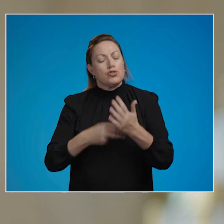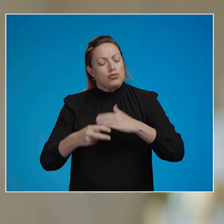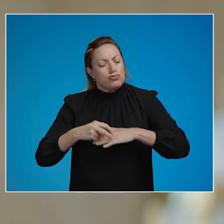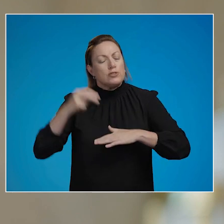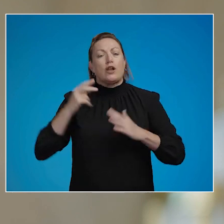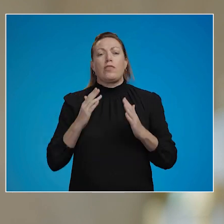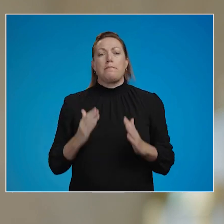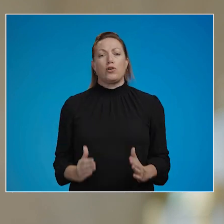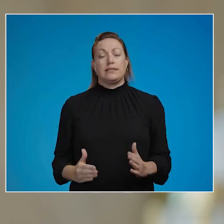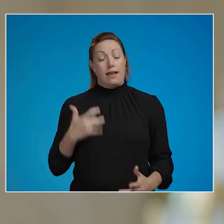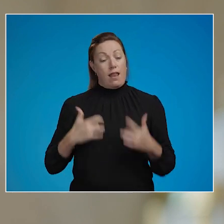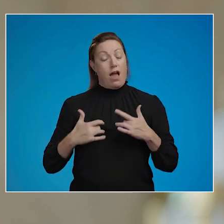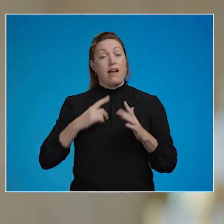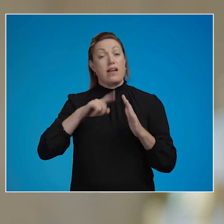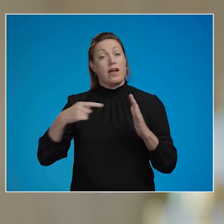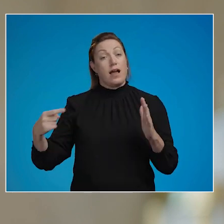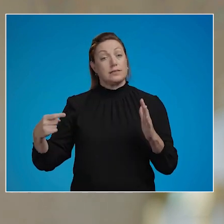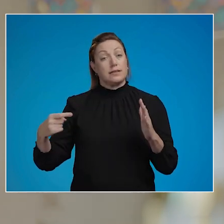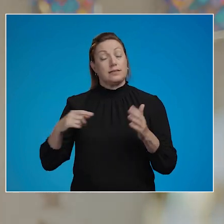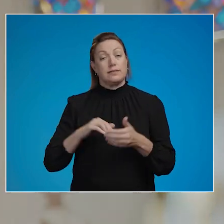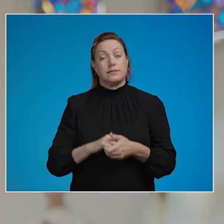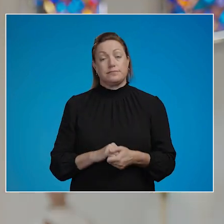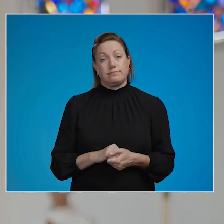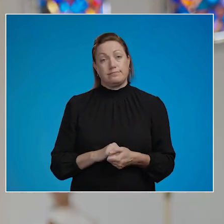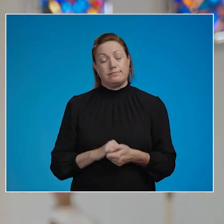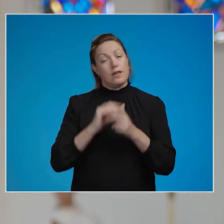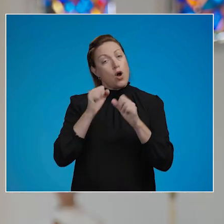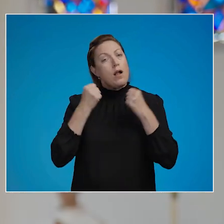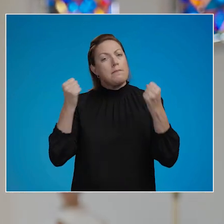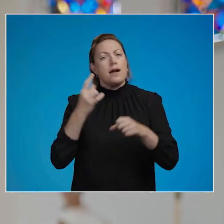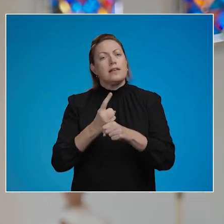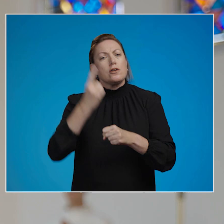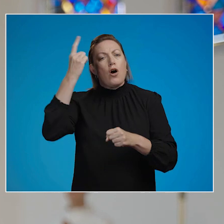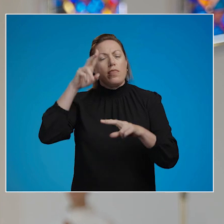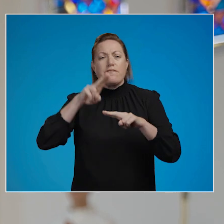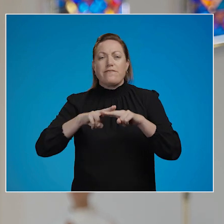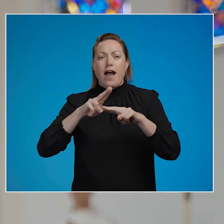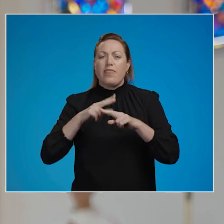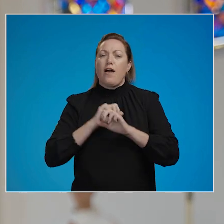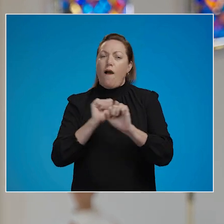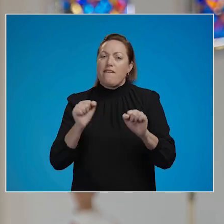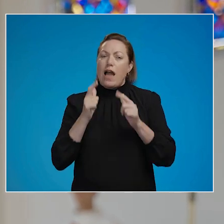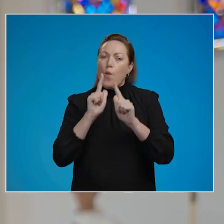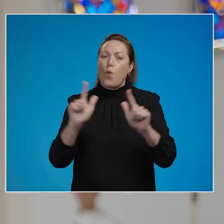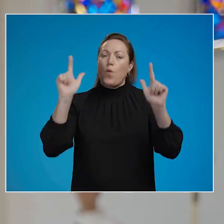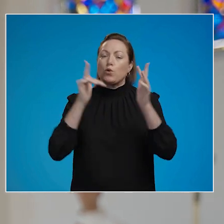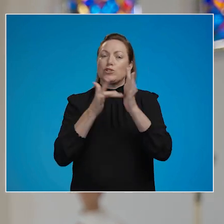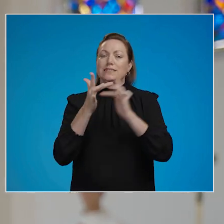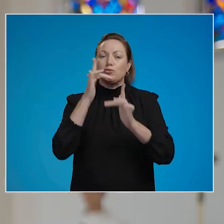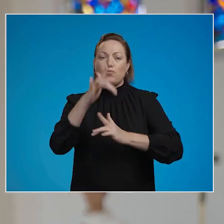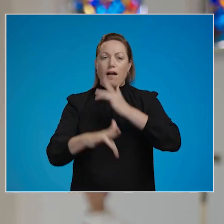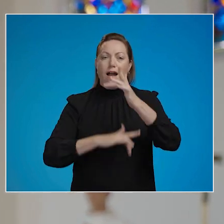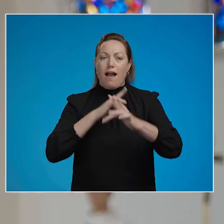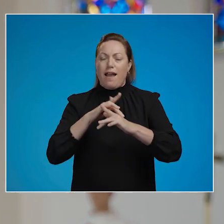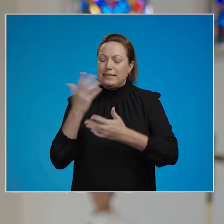body, and life everlasting? I do. And may Almighty God, the Father of our Lord Jesus Christ, who has given